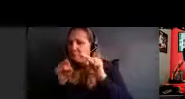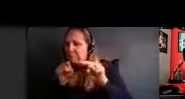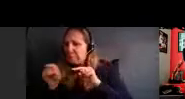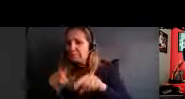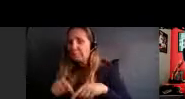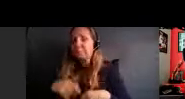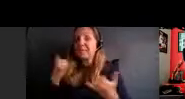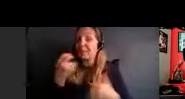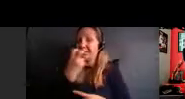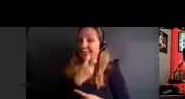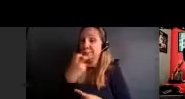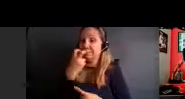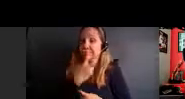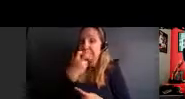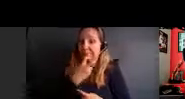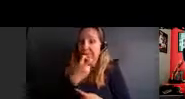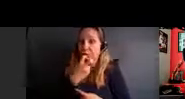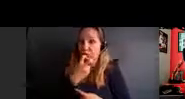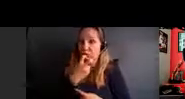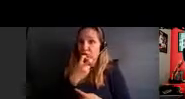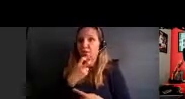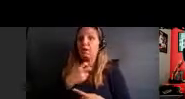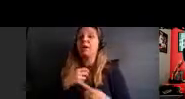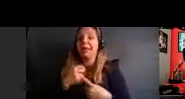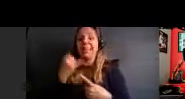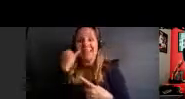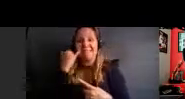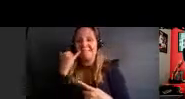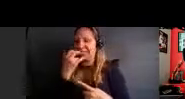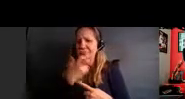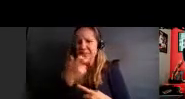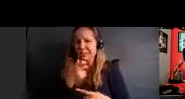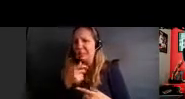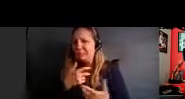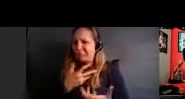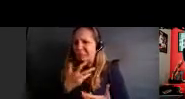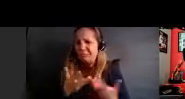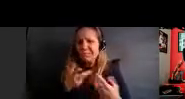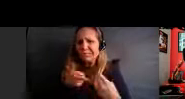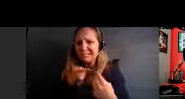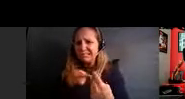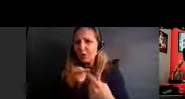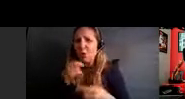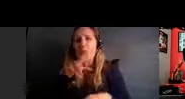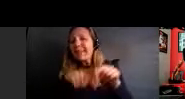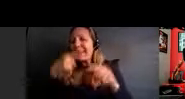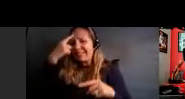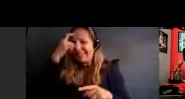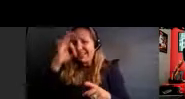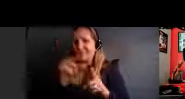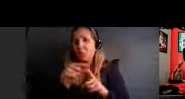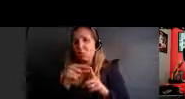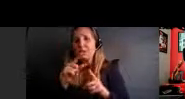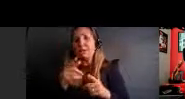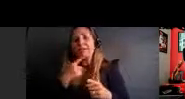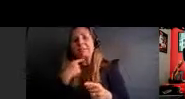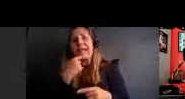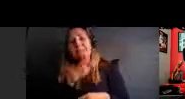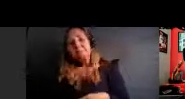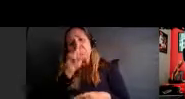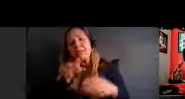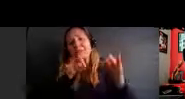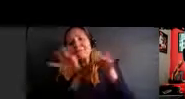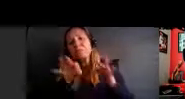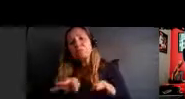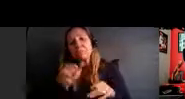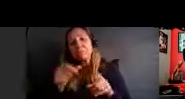speech is affected by their disability for communication, if they can't think of the word, ask them to describe it to you.